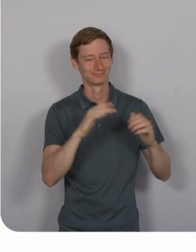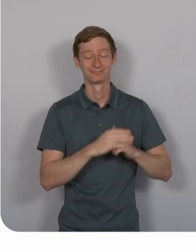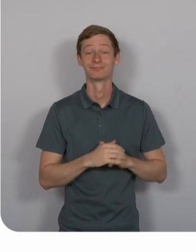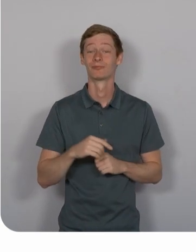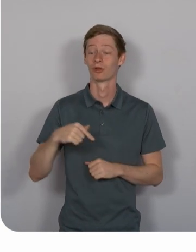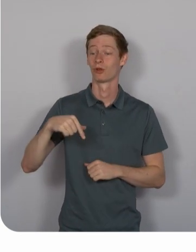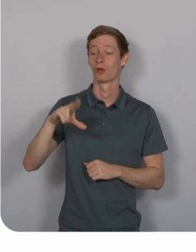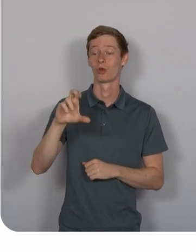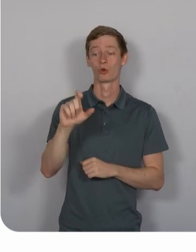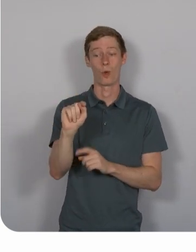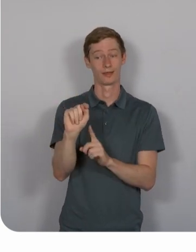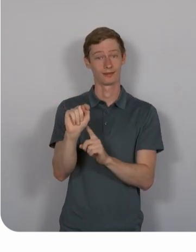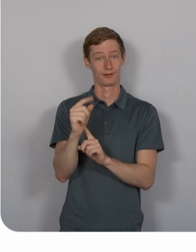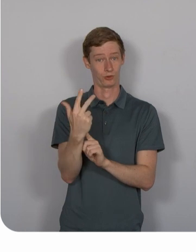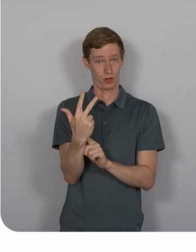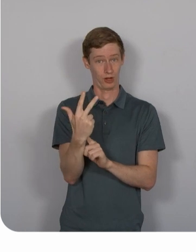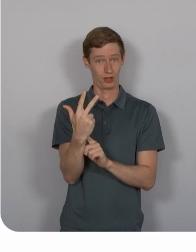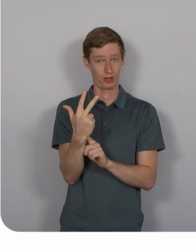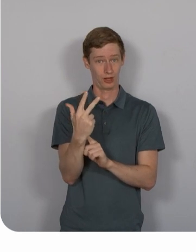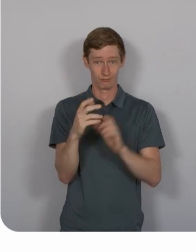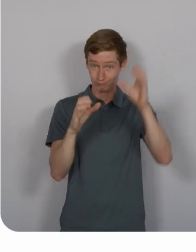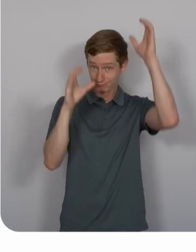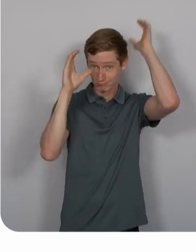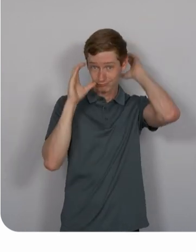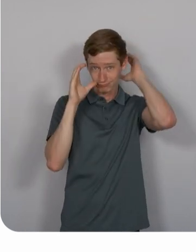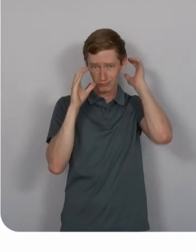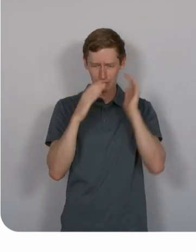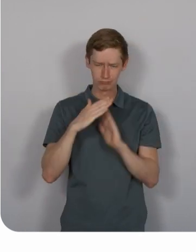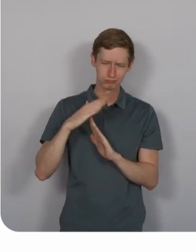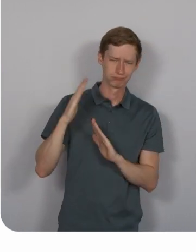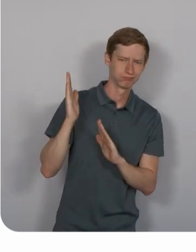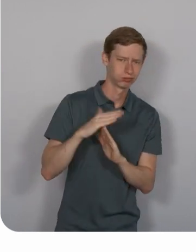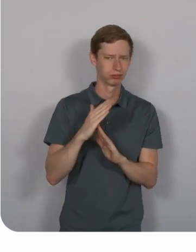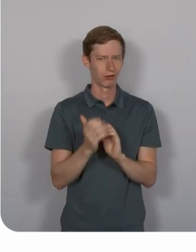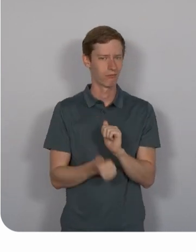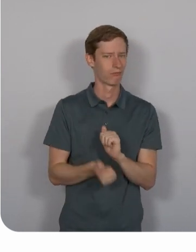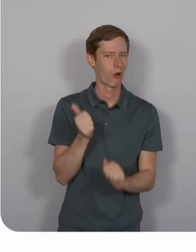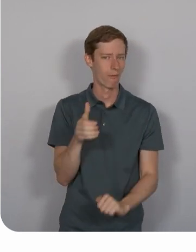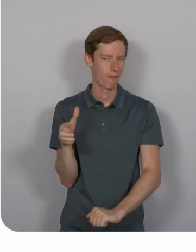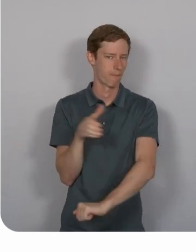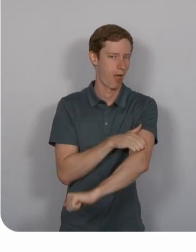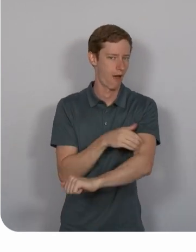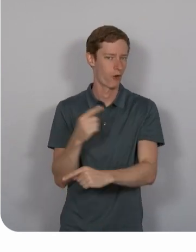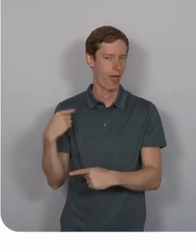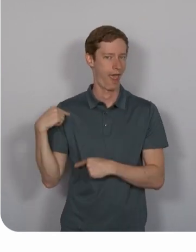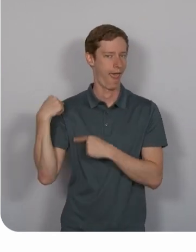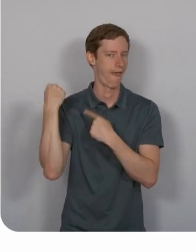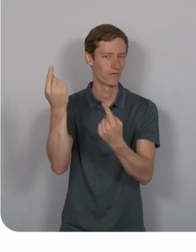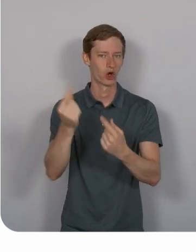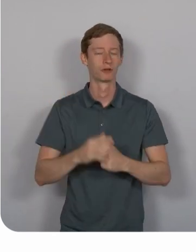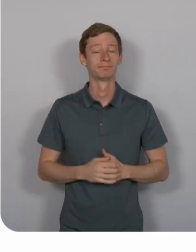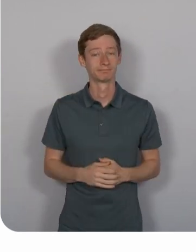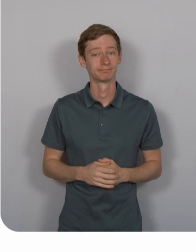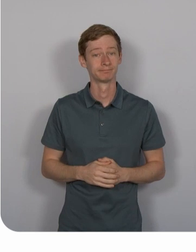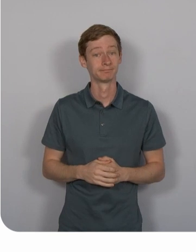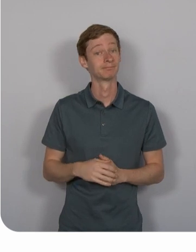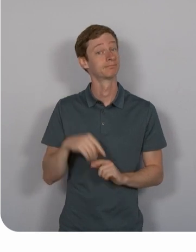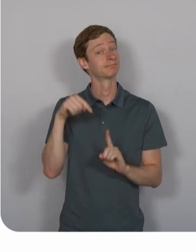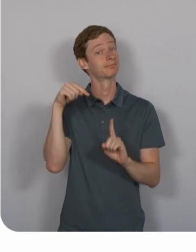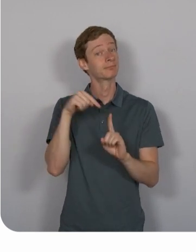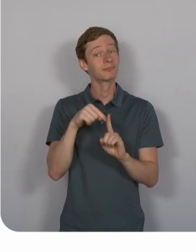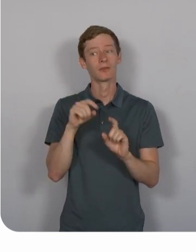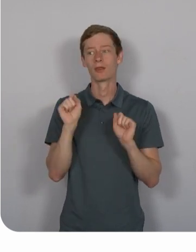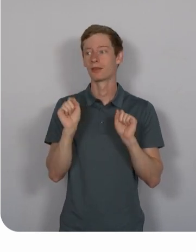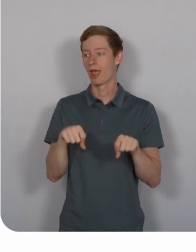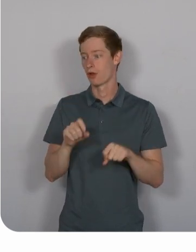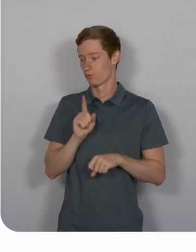Quest 3 is it's the most powerful headset that we have ever shipped, and it allows you to blend